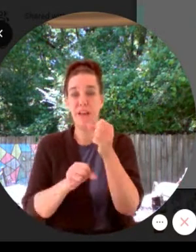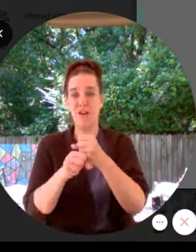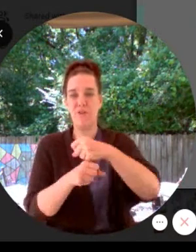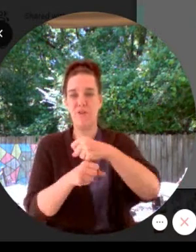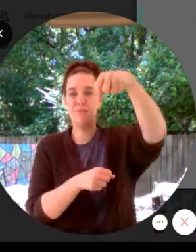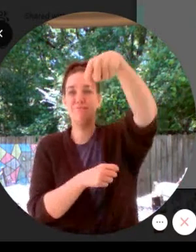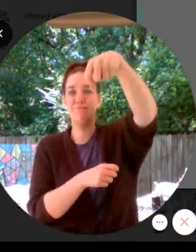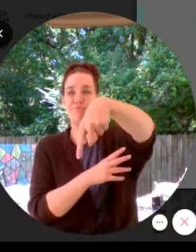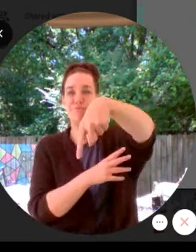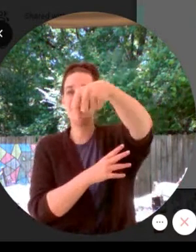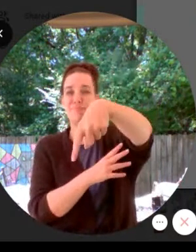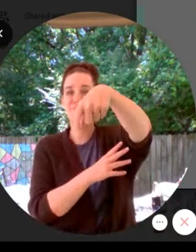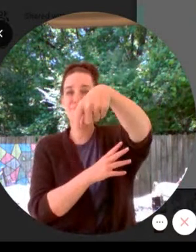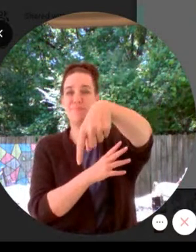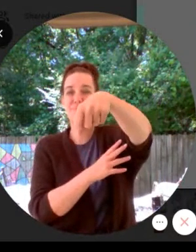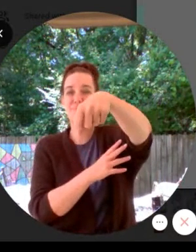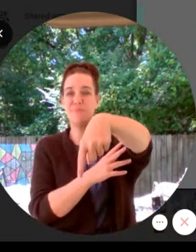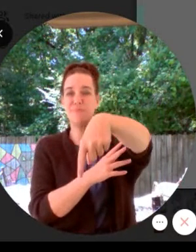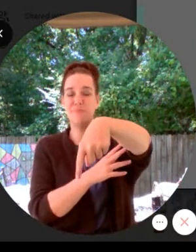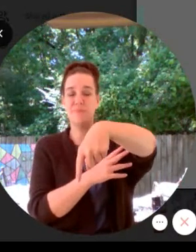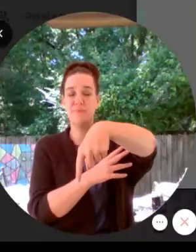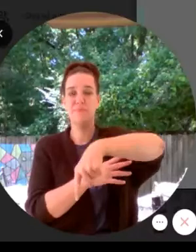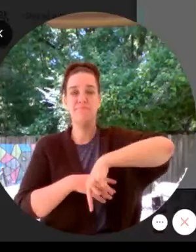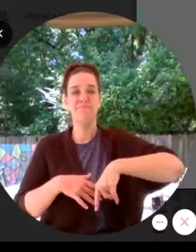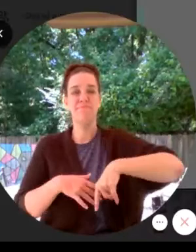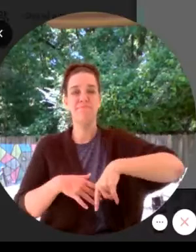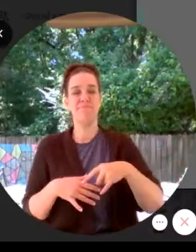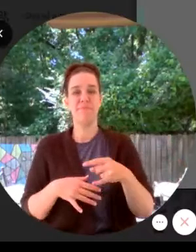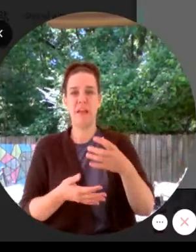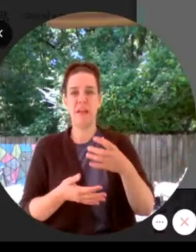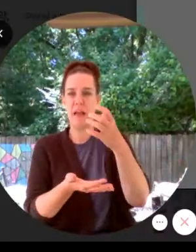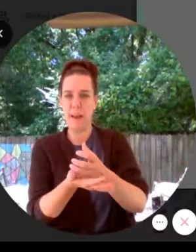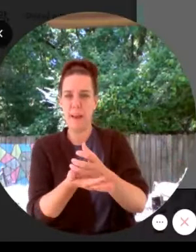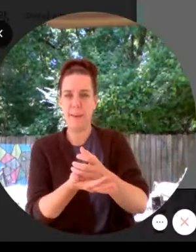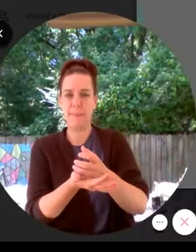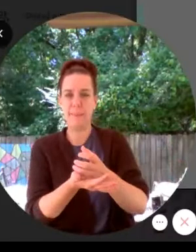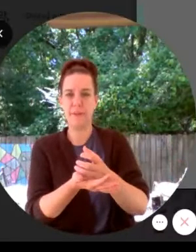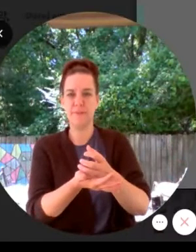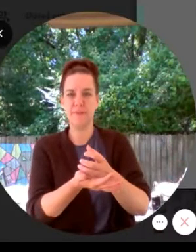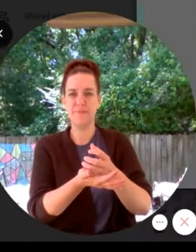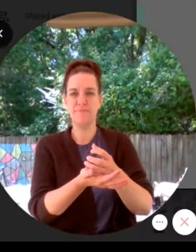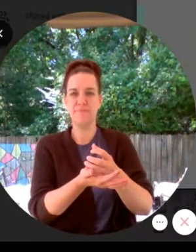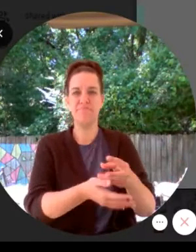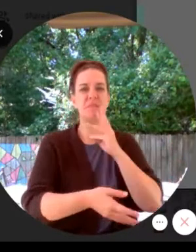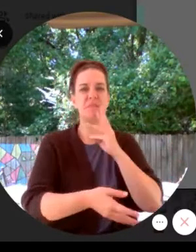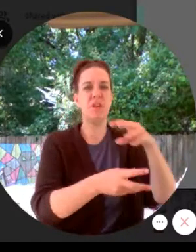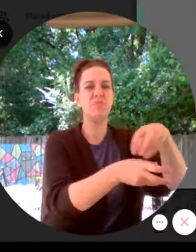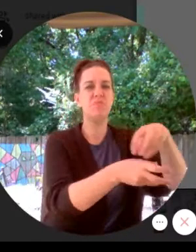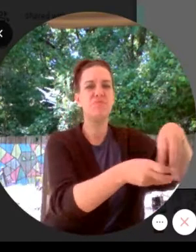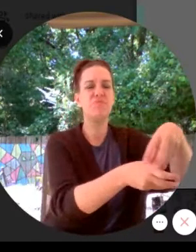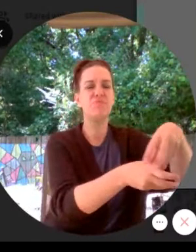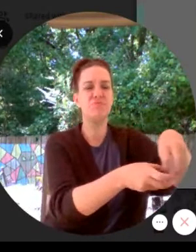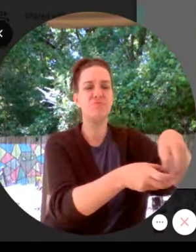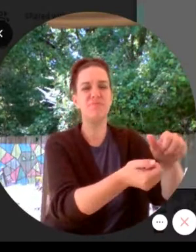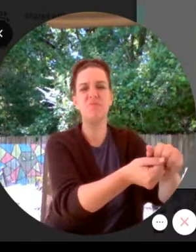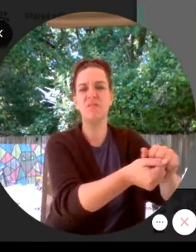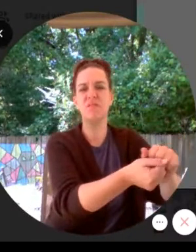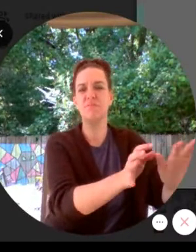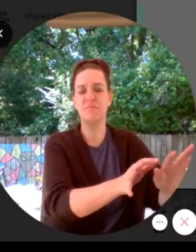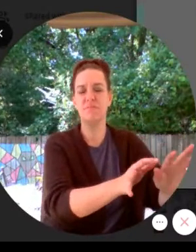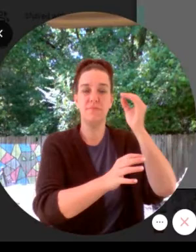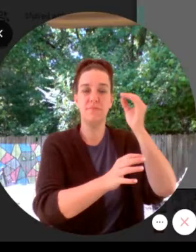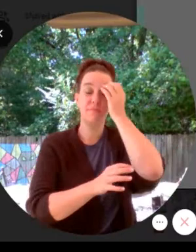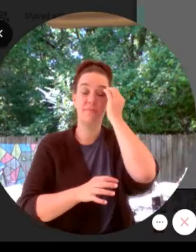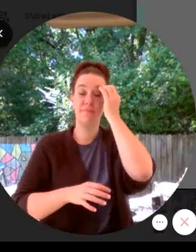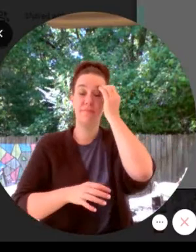Bertrand Barkin rinsed out a mug. World's greatest principal. Well, that